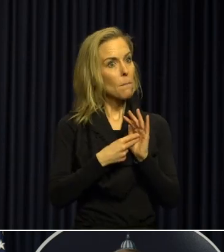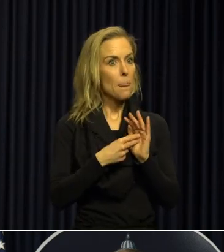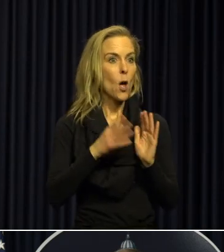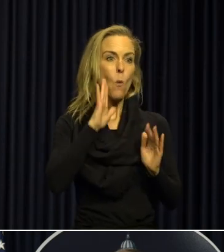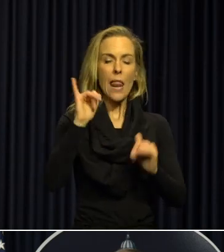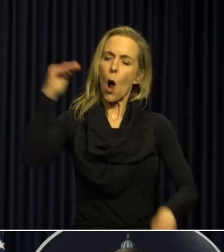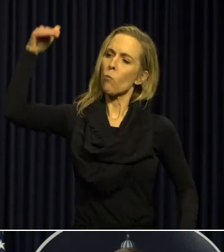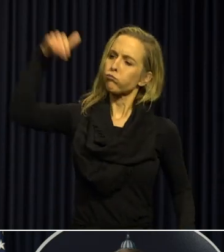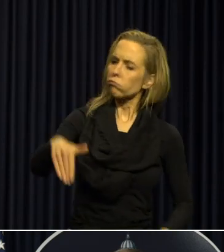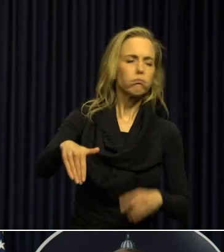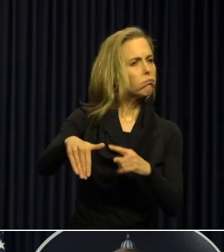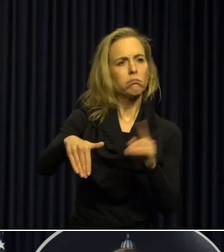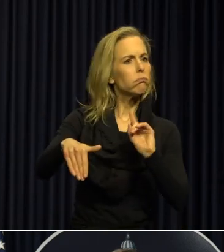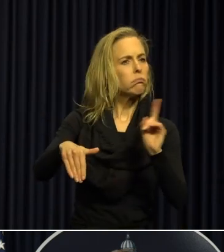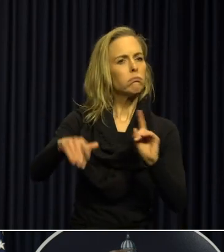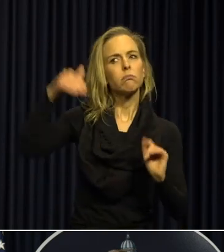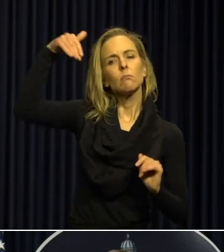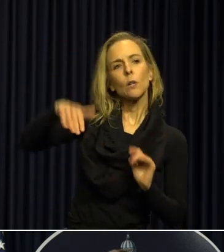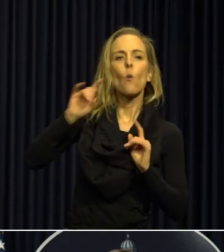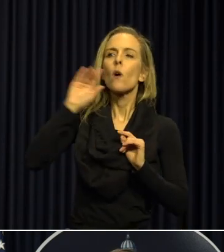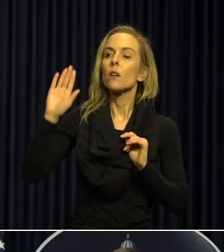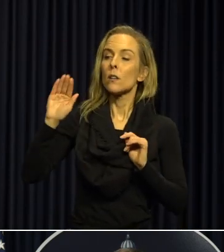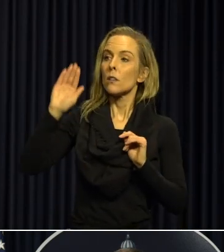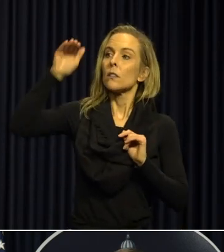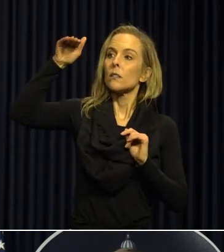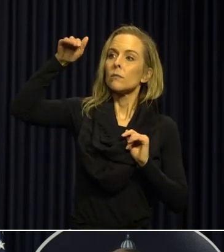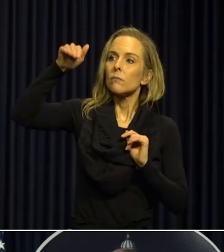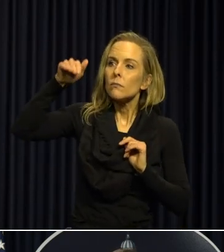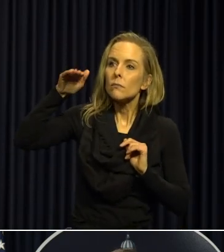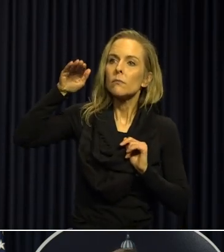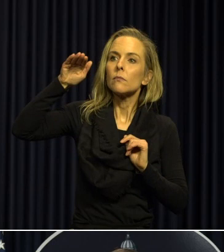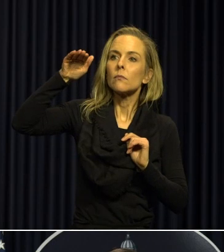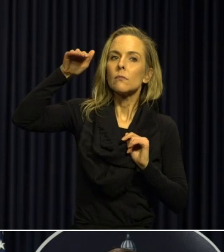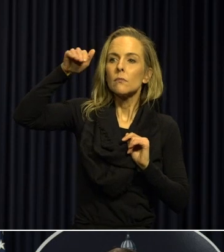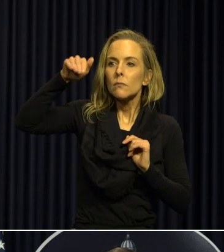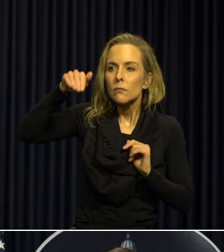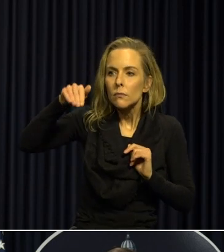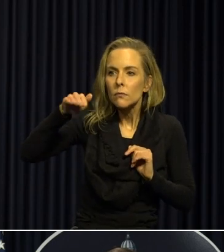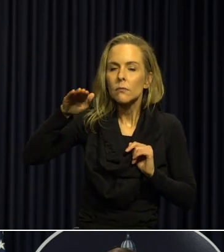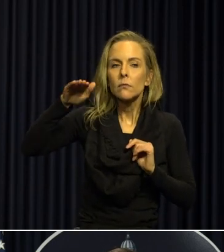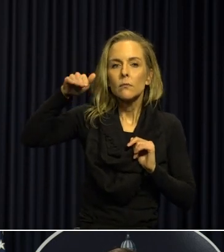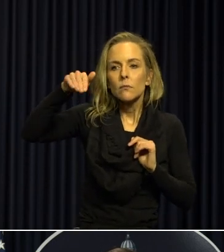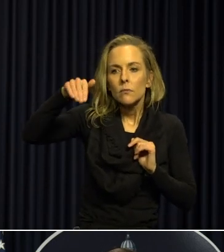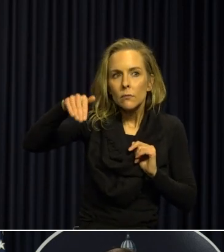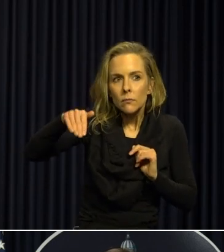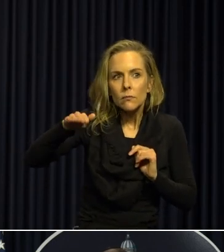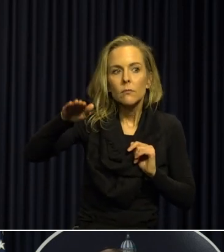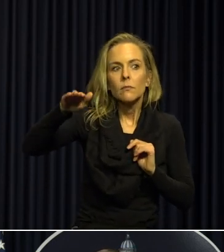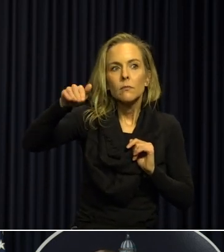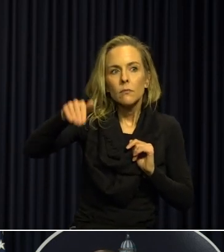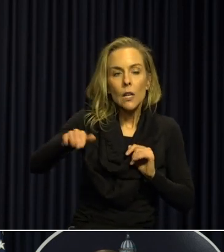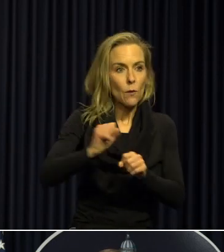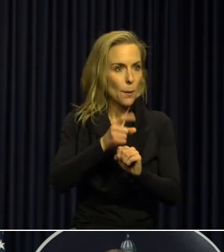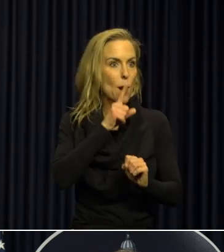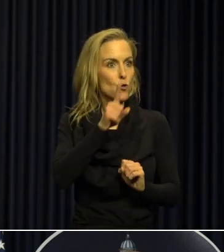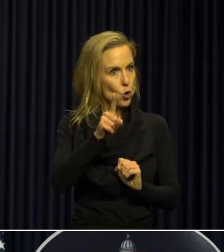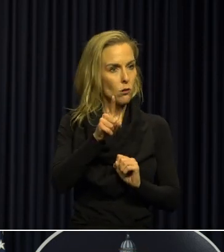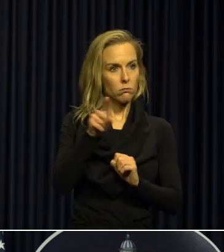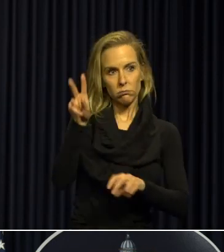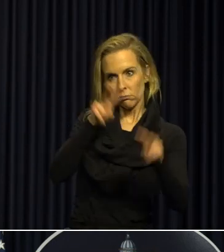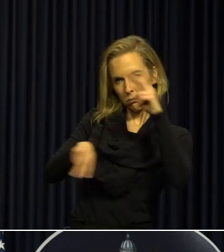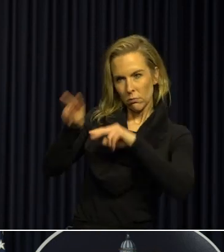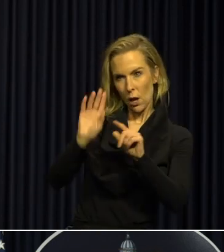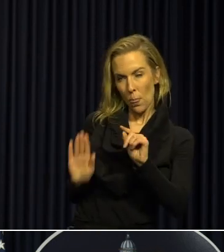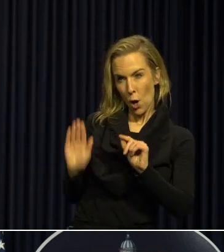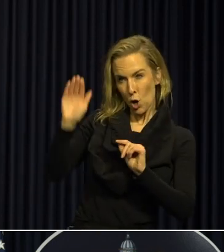straight drop. One day we may have a little more, and one day we have a lot less, and one day, but again, we have to make sure where we are on this curve.